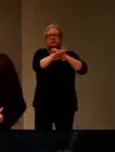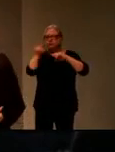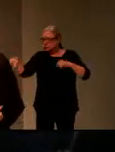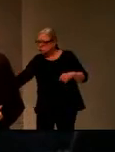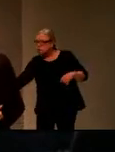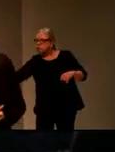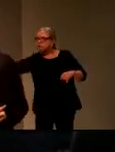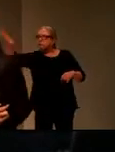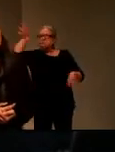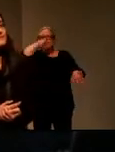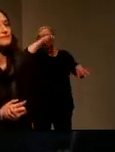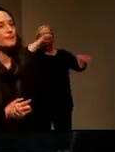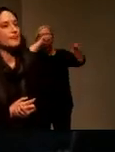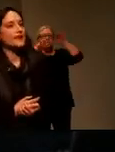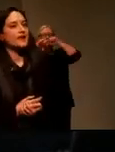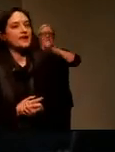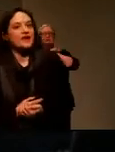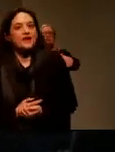life.